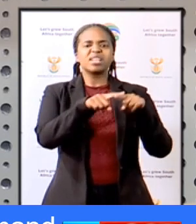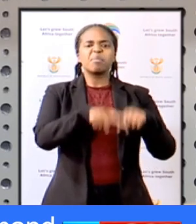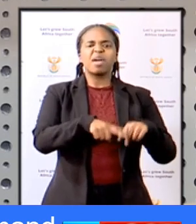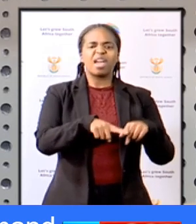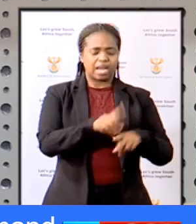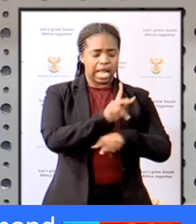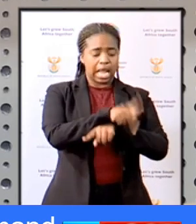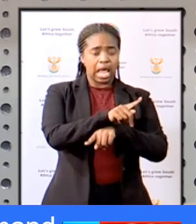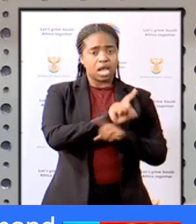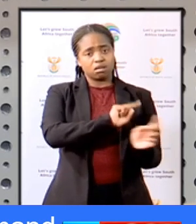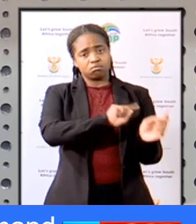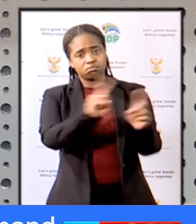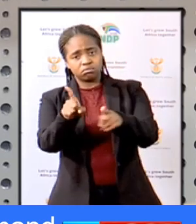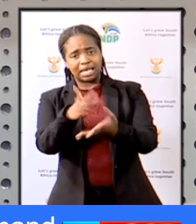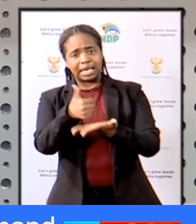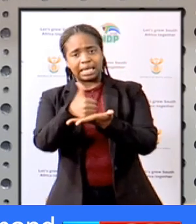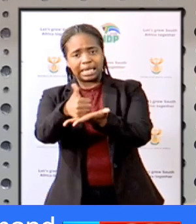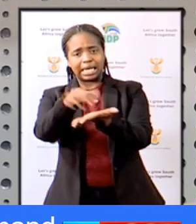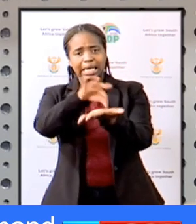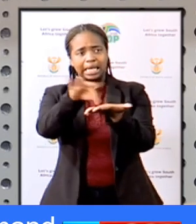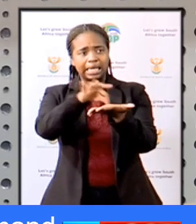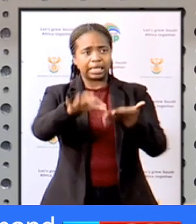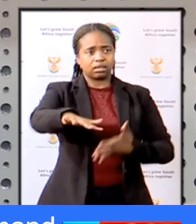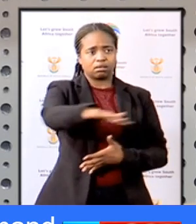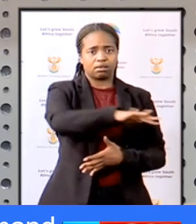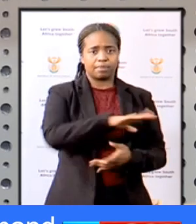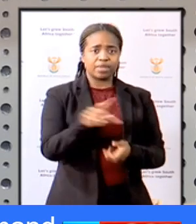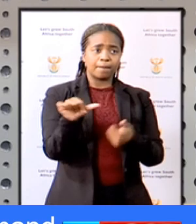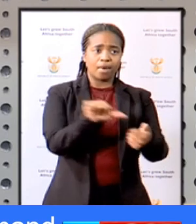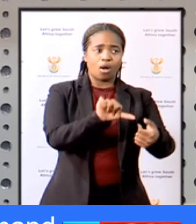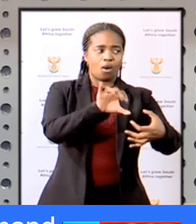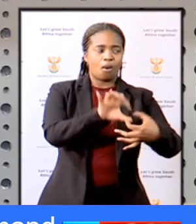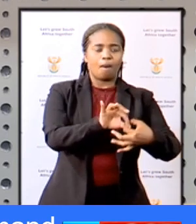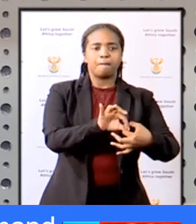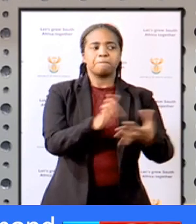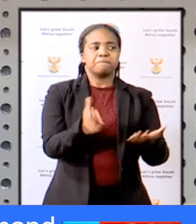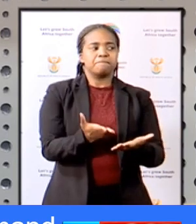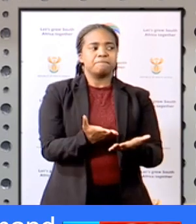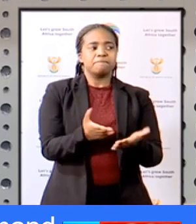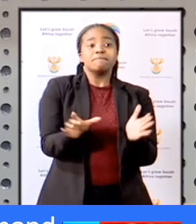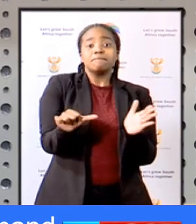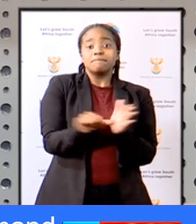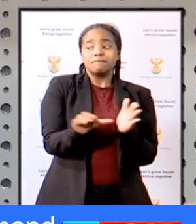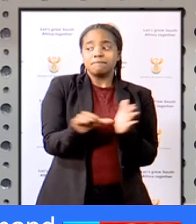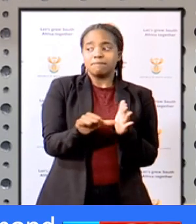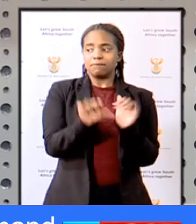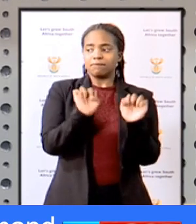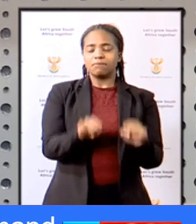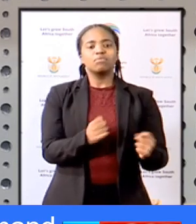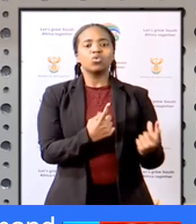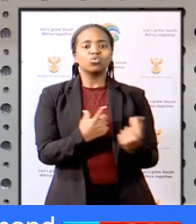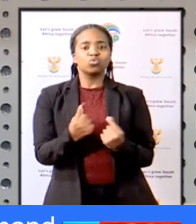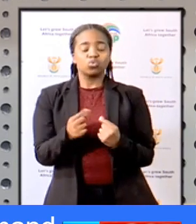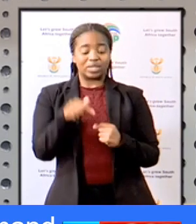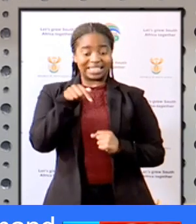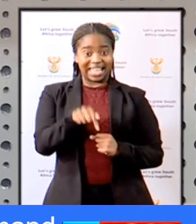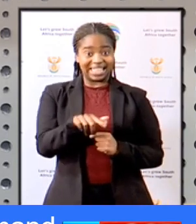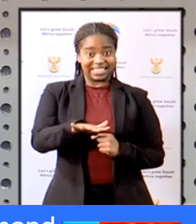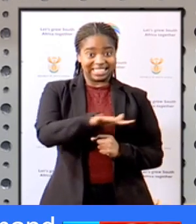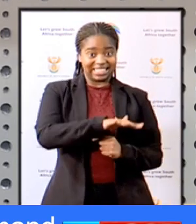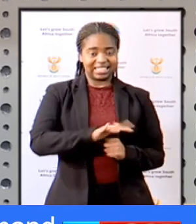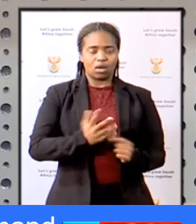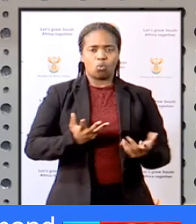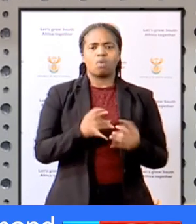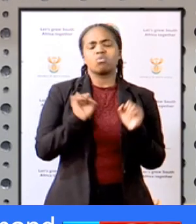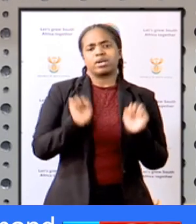like that. But even as domestic workers return, it's absolutely vital that it be done in those circumstances